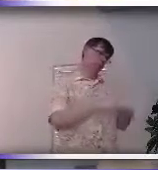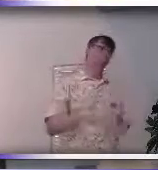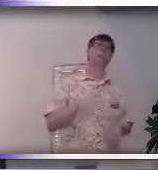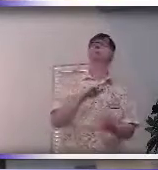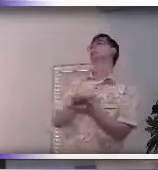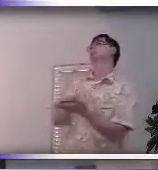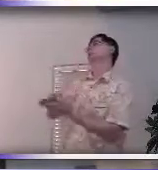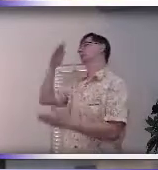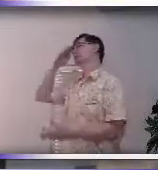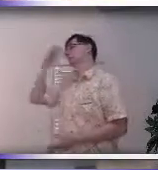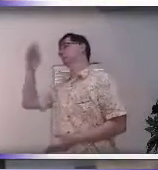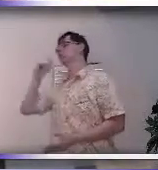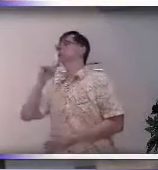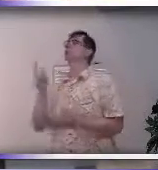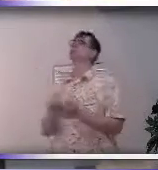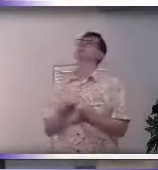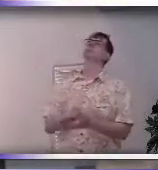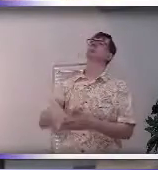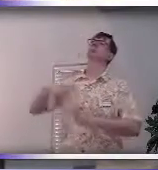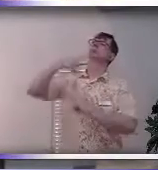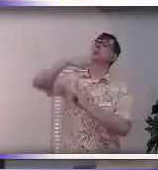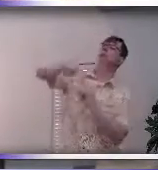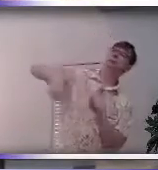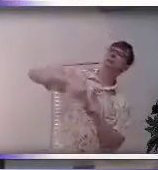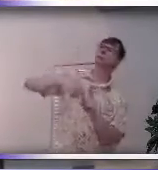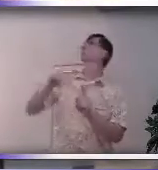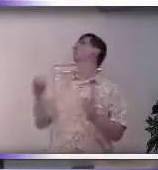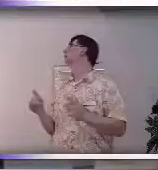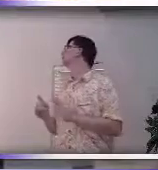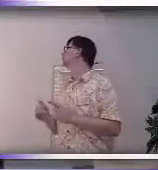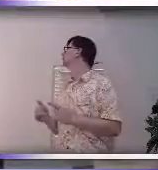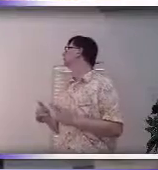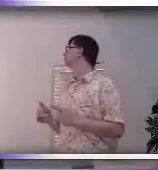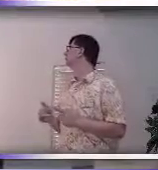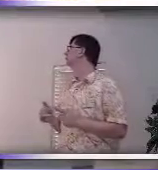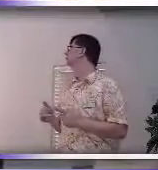learn how to live. For our thoughts go into a medium that is that's not the one I was looking for.